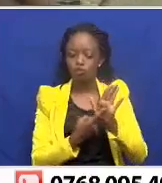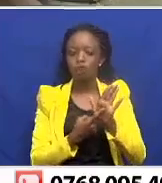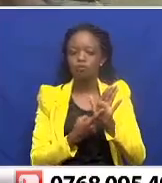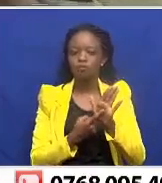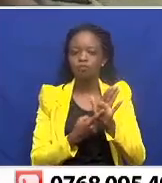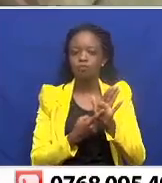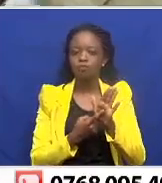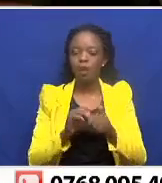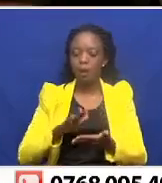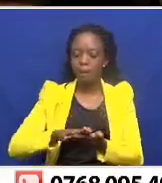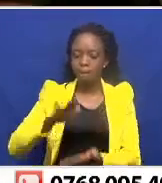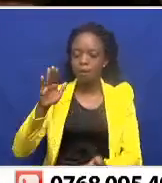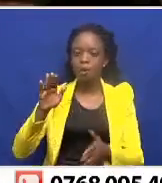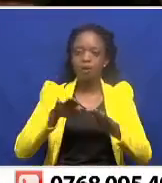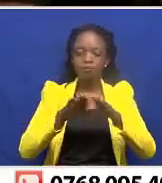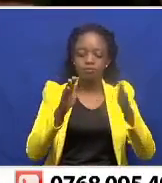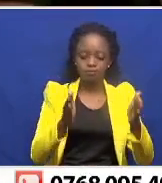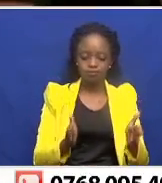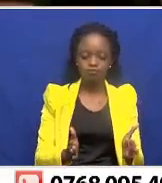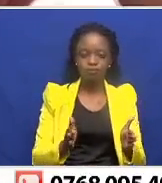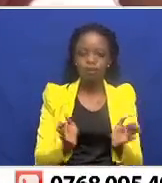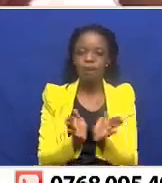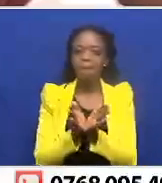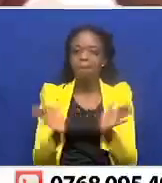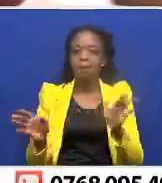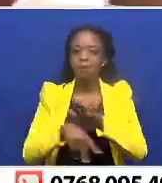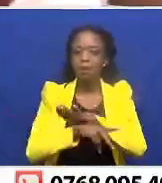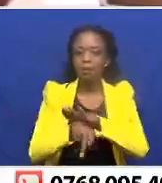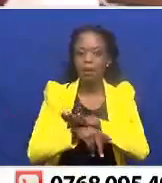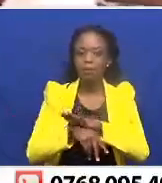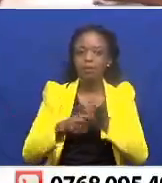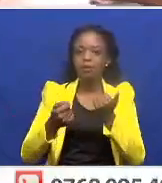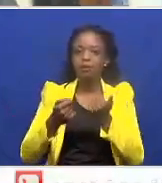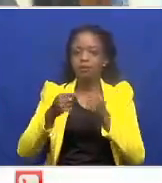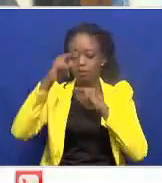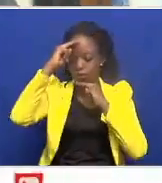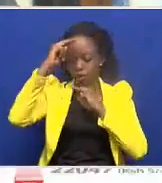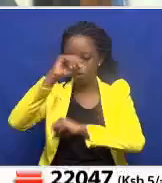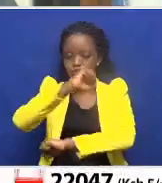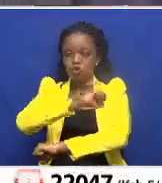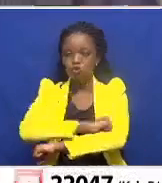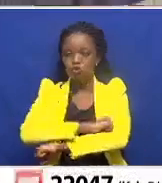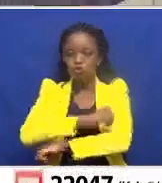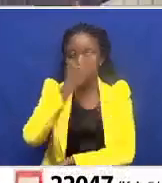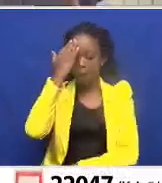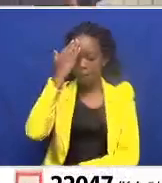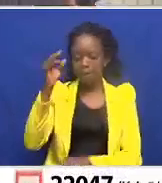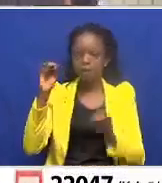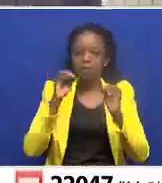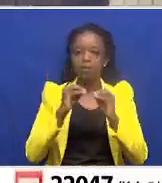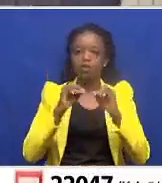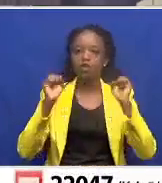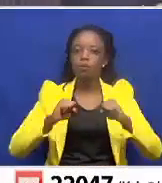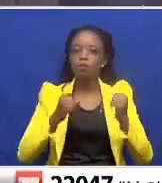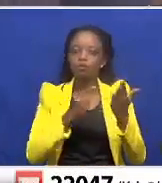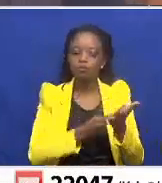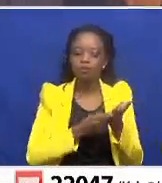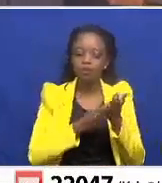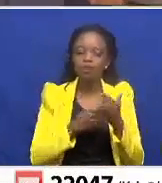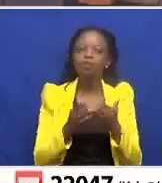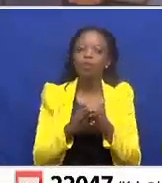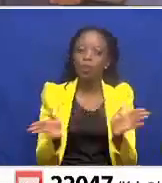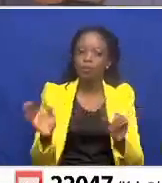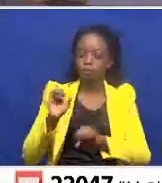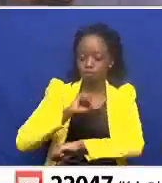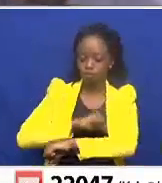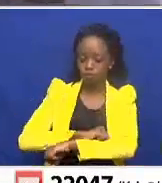distribution of more desks and lockers in public primary and secondary schools. Monday's meeting will discuss phased reopening of